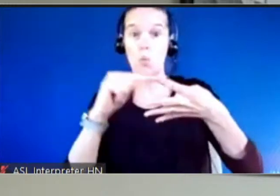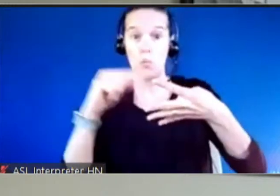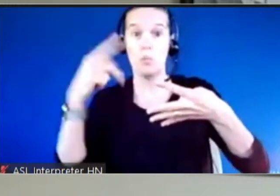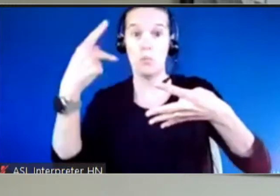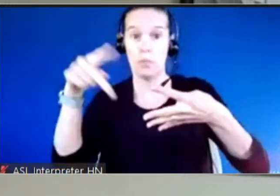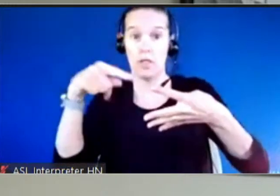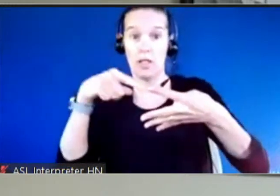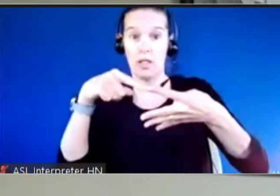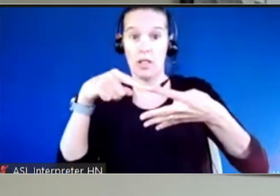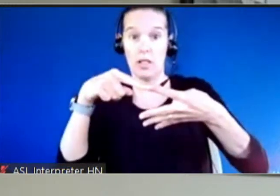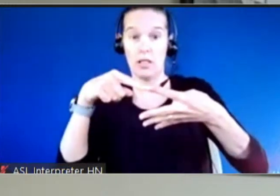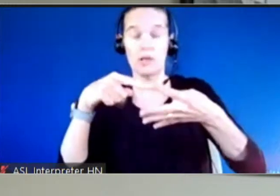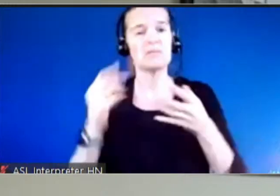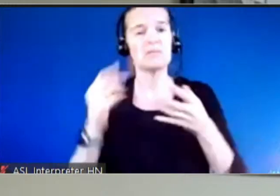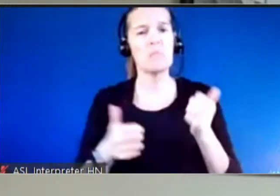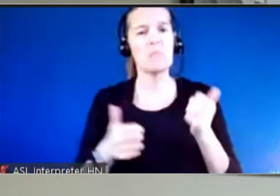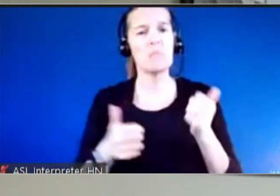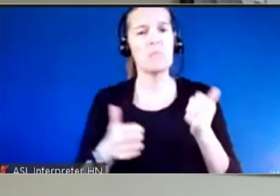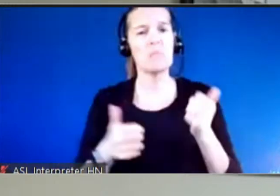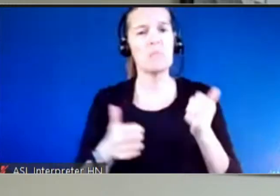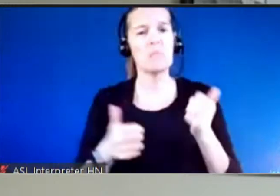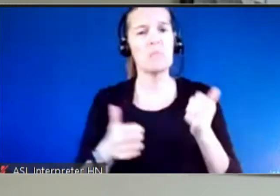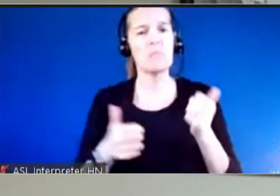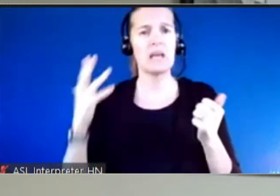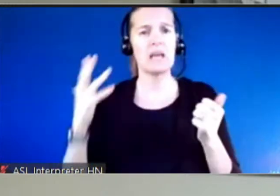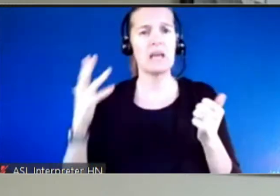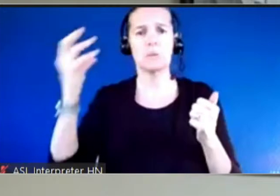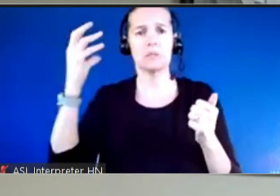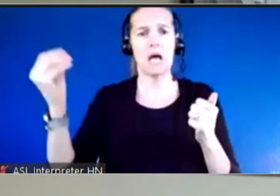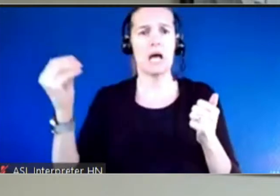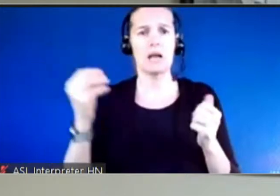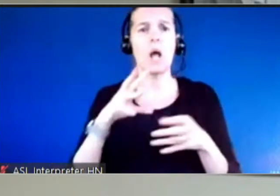are outdoor, including bars and breweries, which are